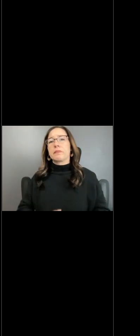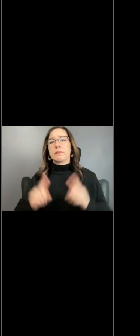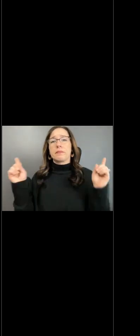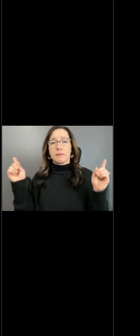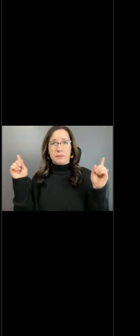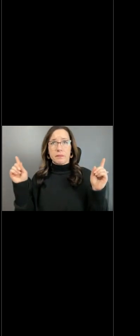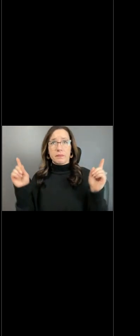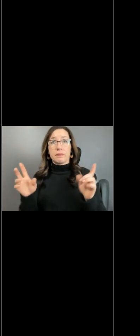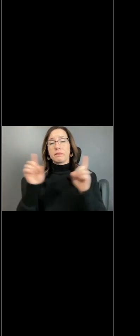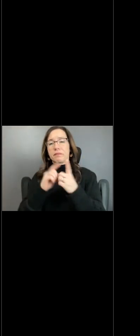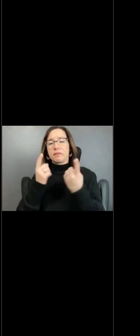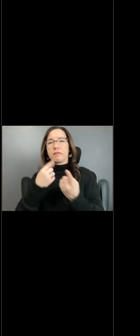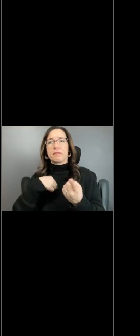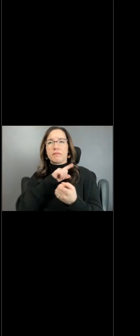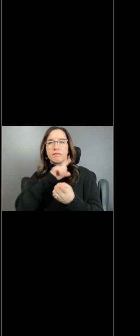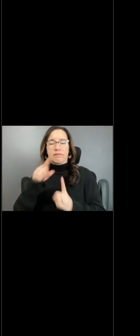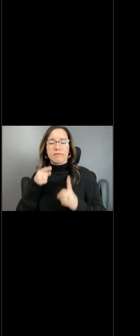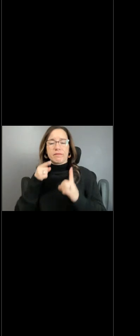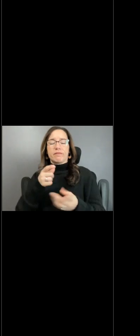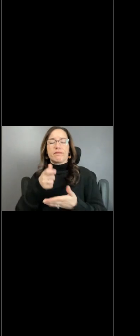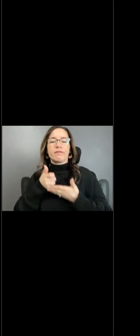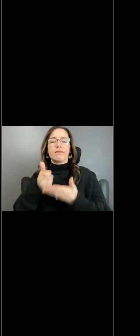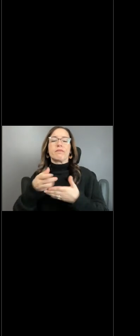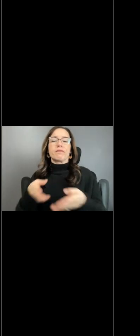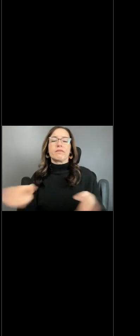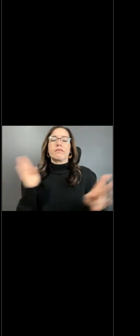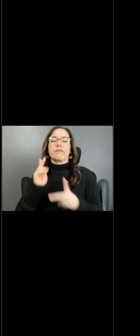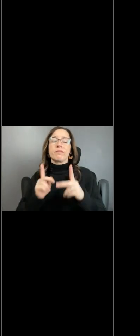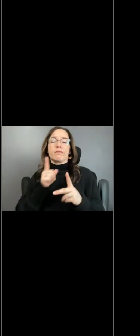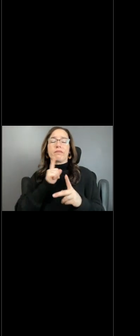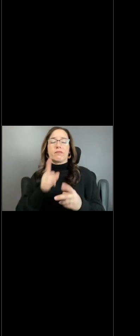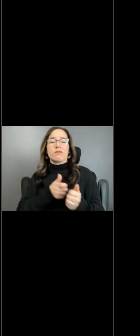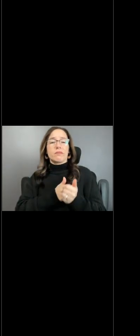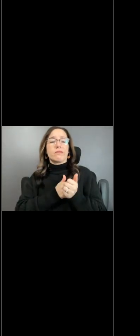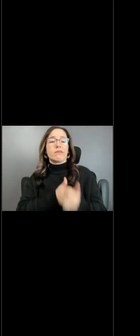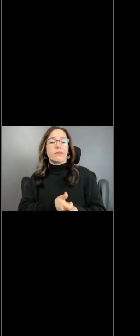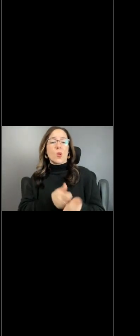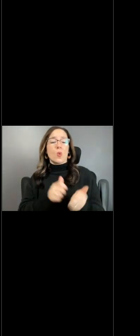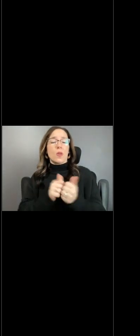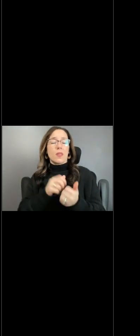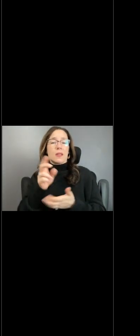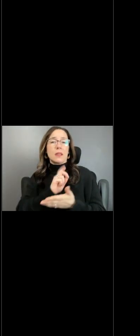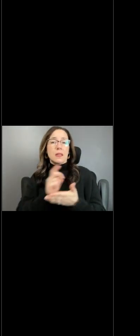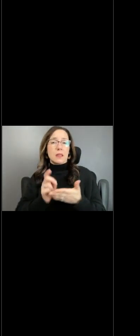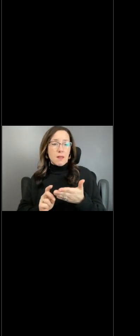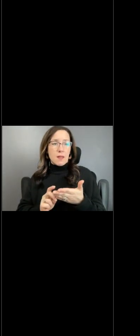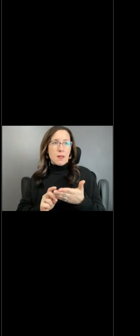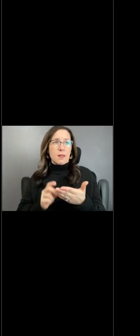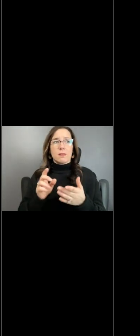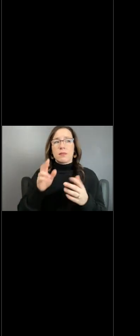department intends to assist the public in complying with the design and construction